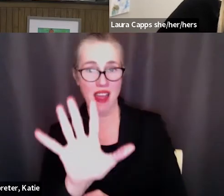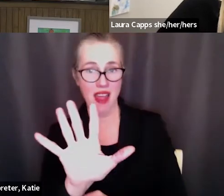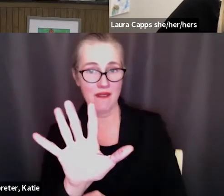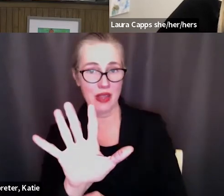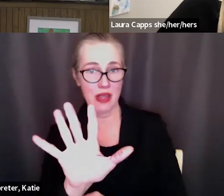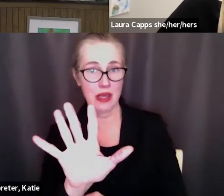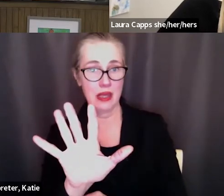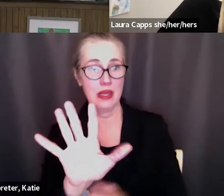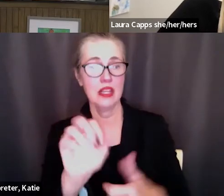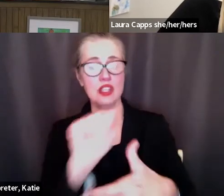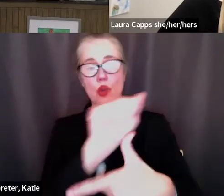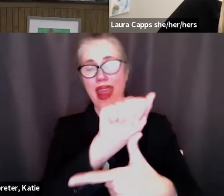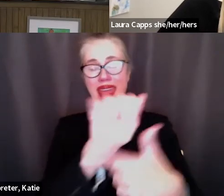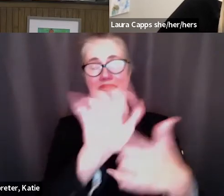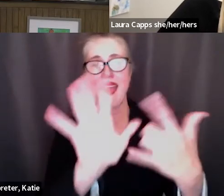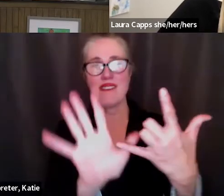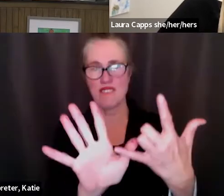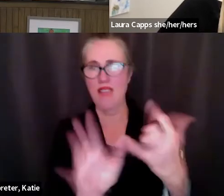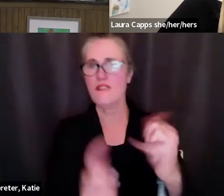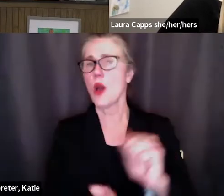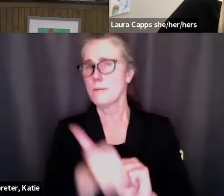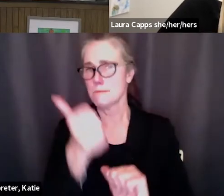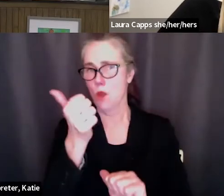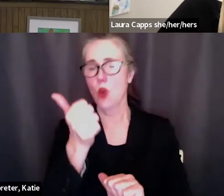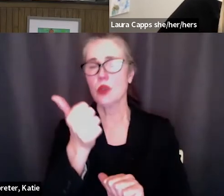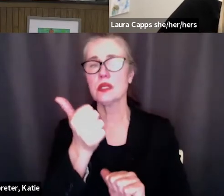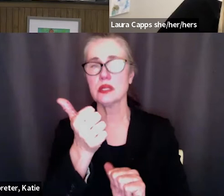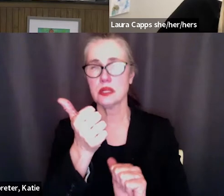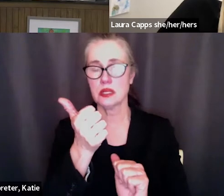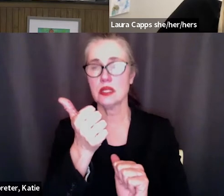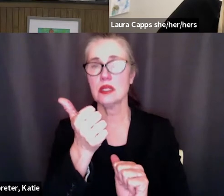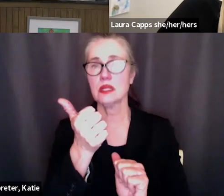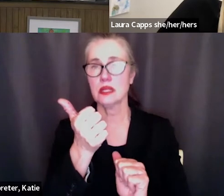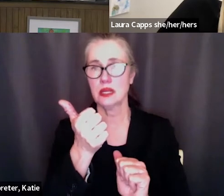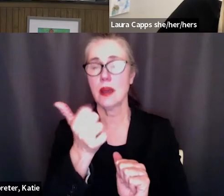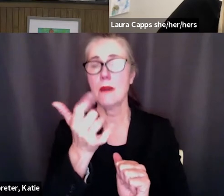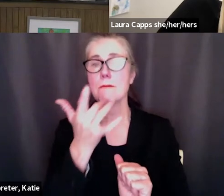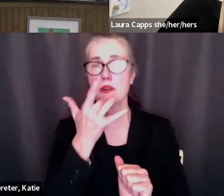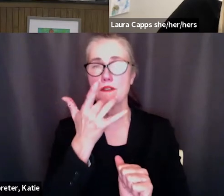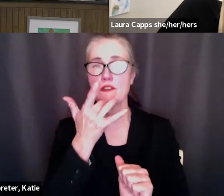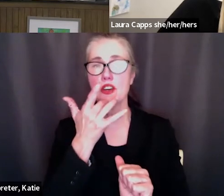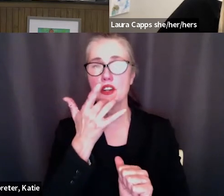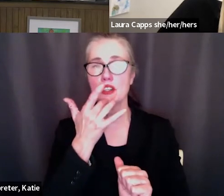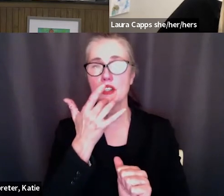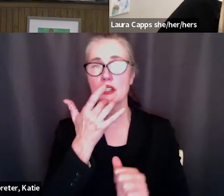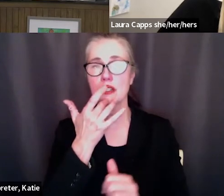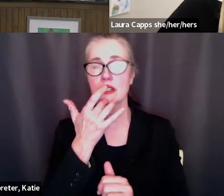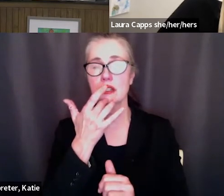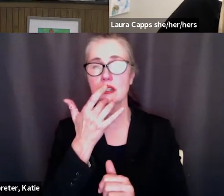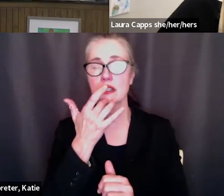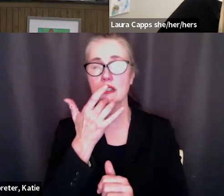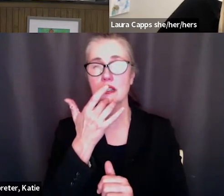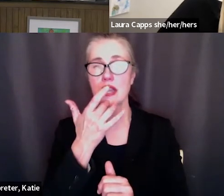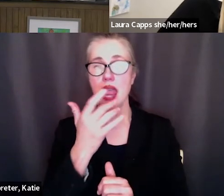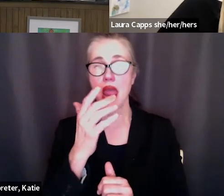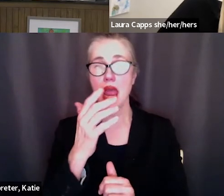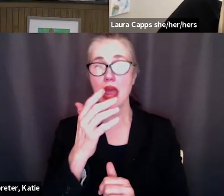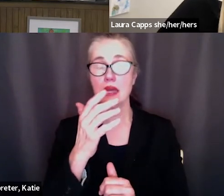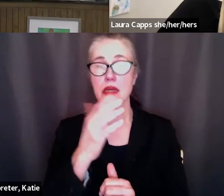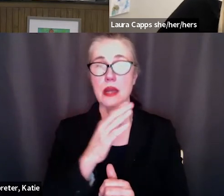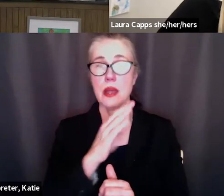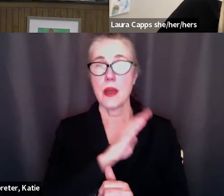mentioned is called is the two most common that were preferred and i noted that board member ford